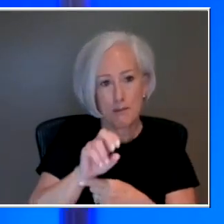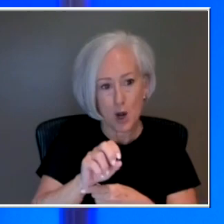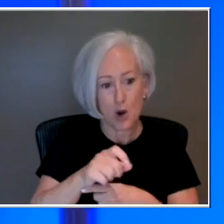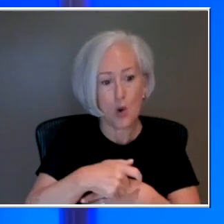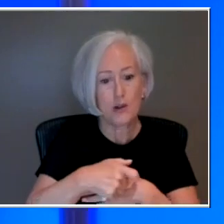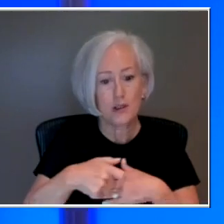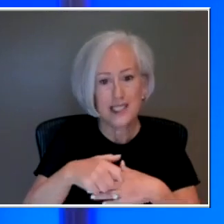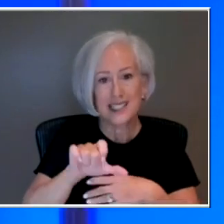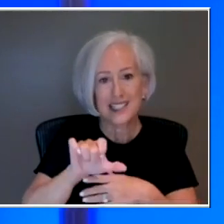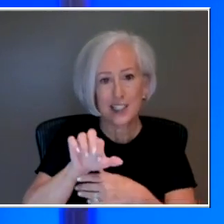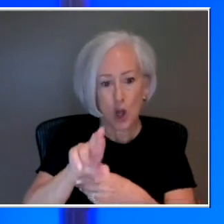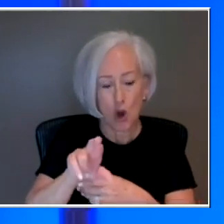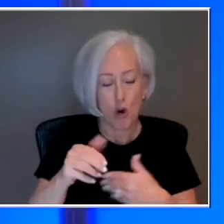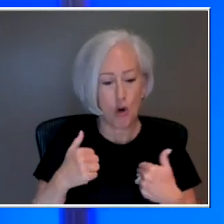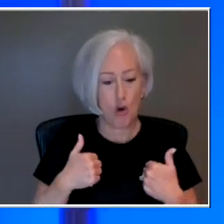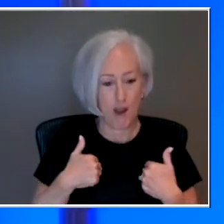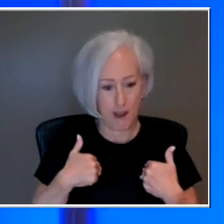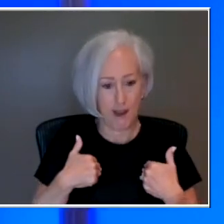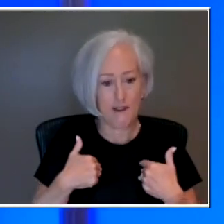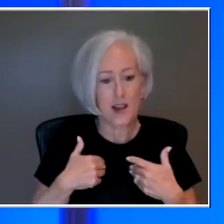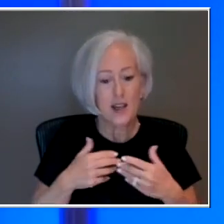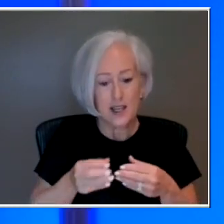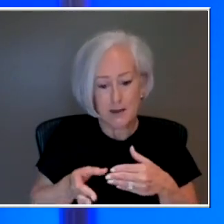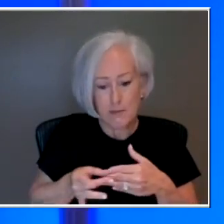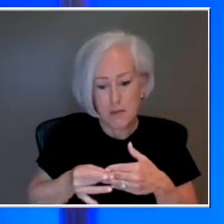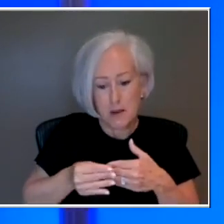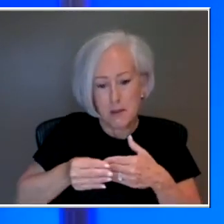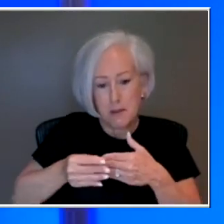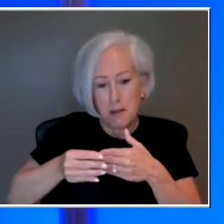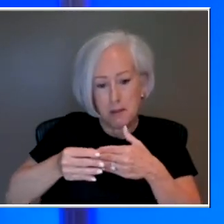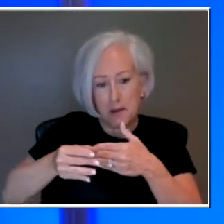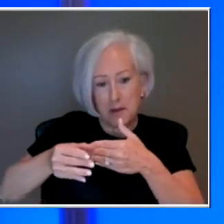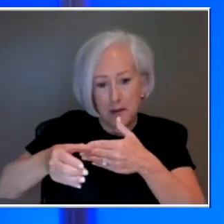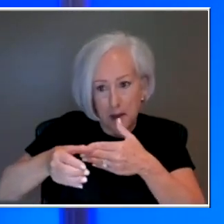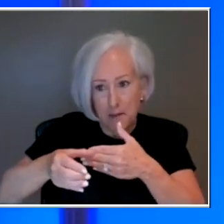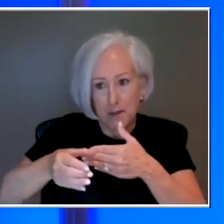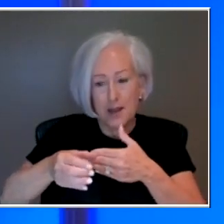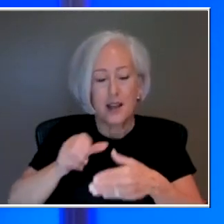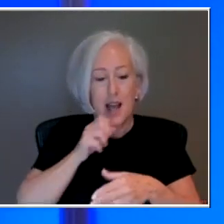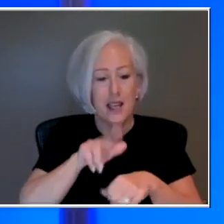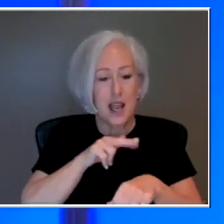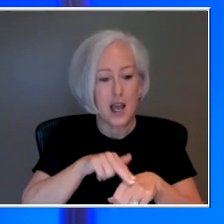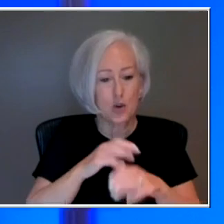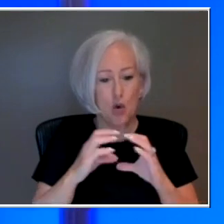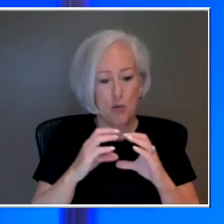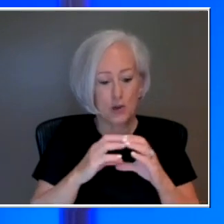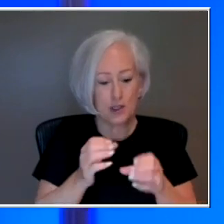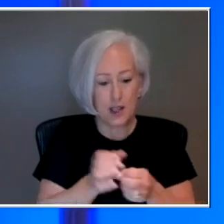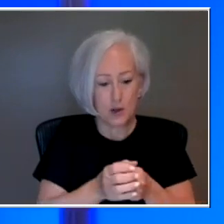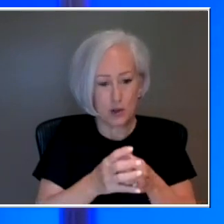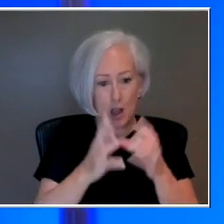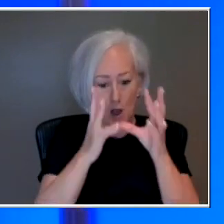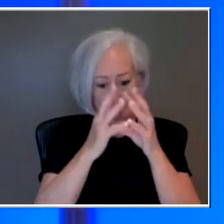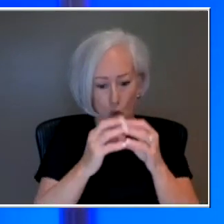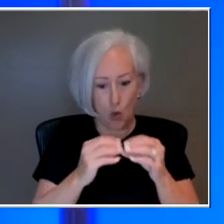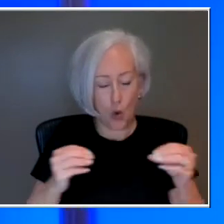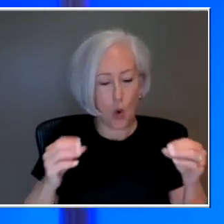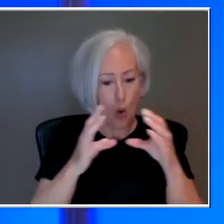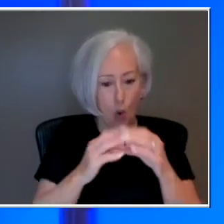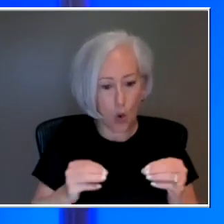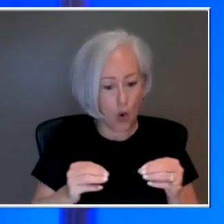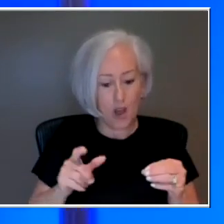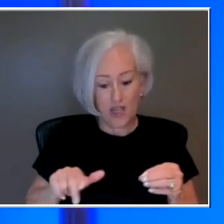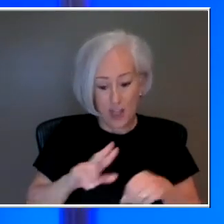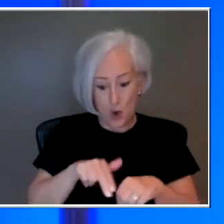inside the bone marrow, then the normal bone marrow cells that are growing there, they have to move out, and then they go and crowd into